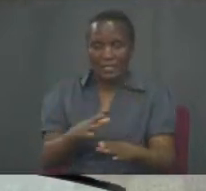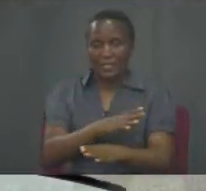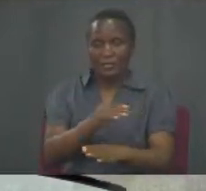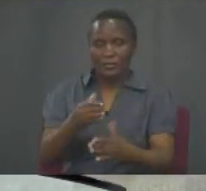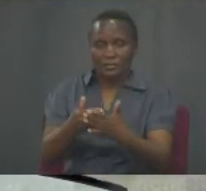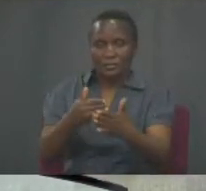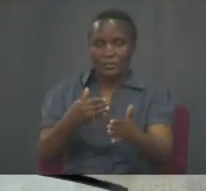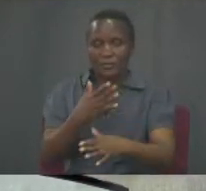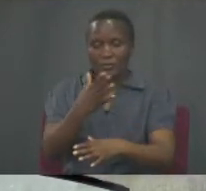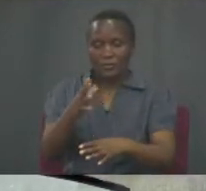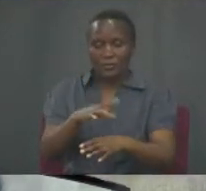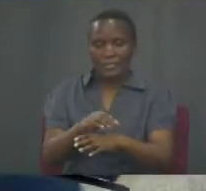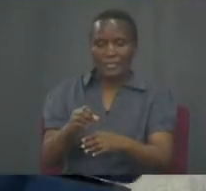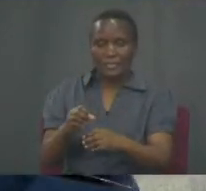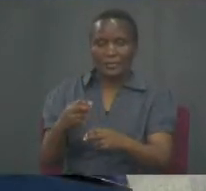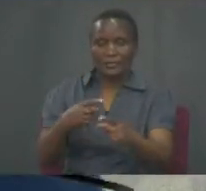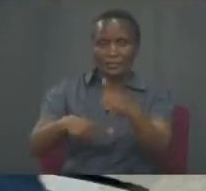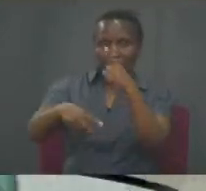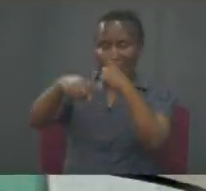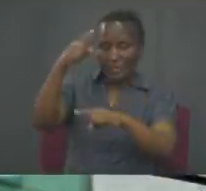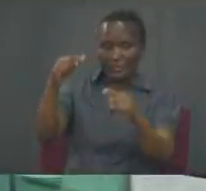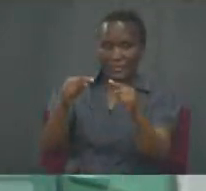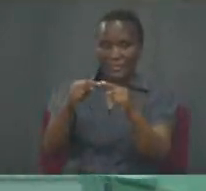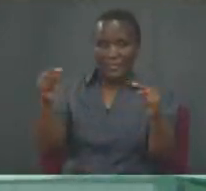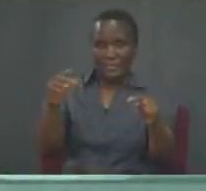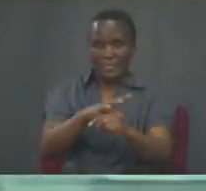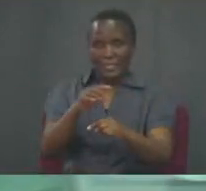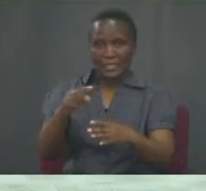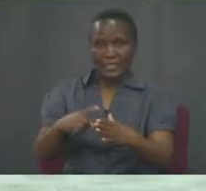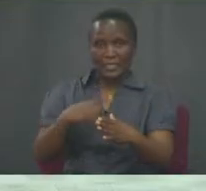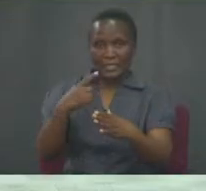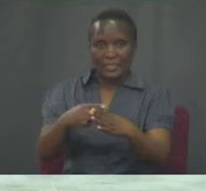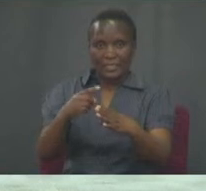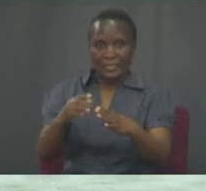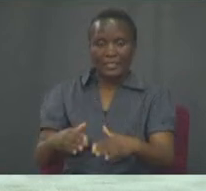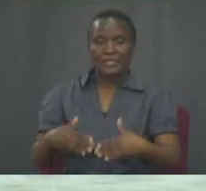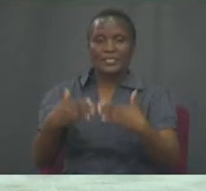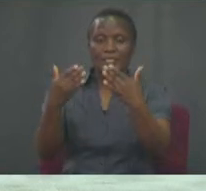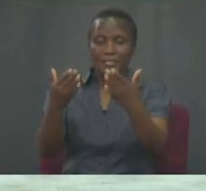enemy for you. And then he hands over the territory to you.